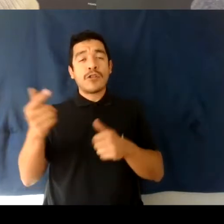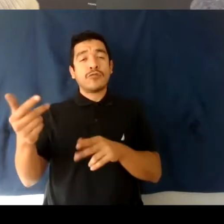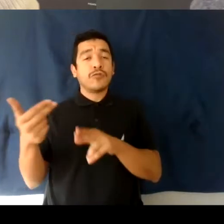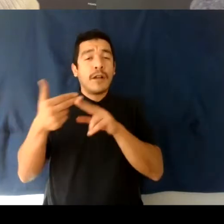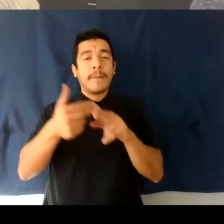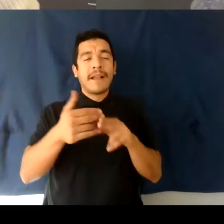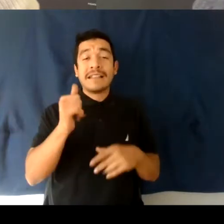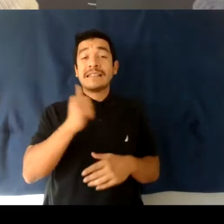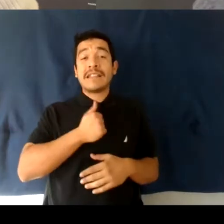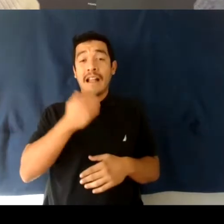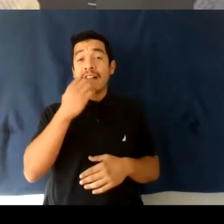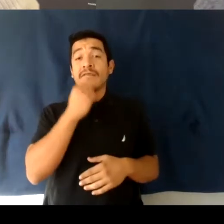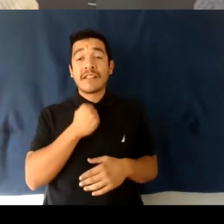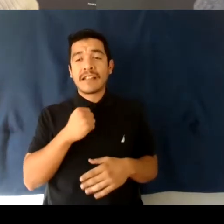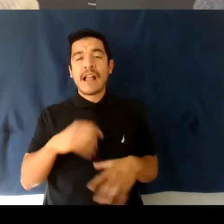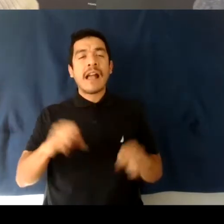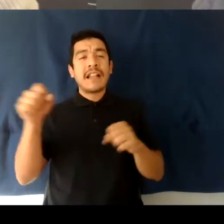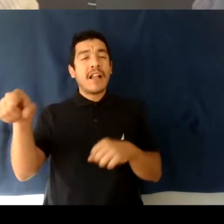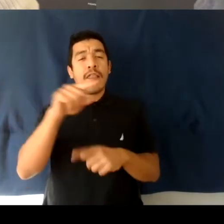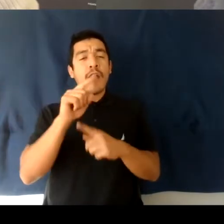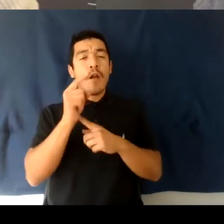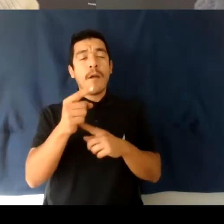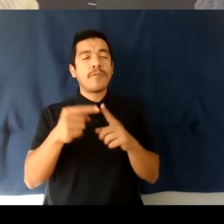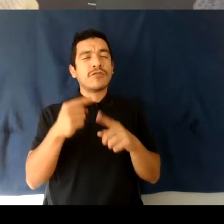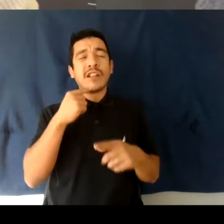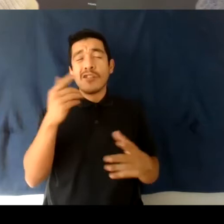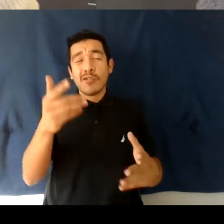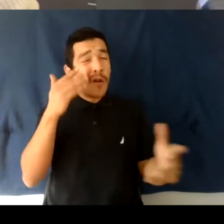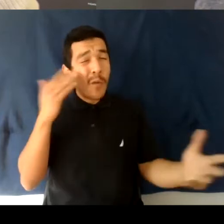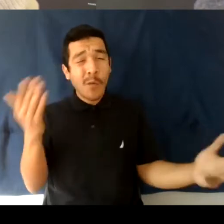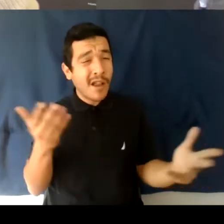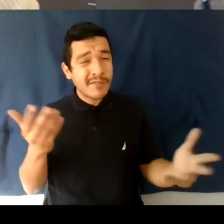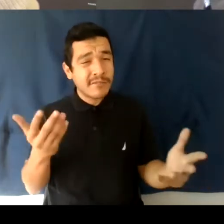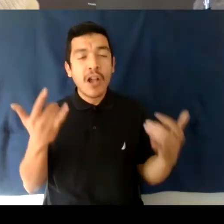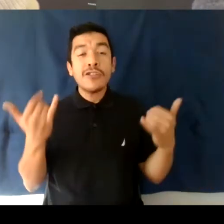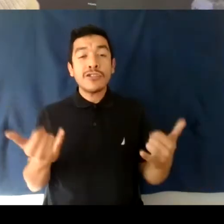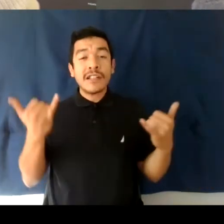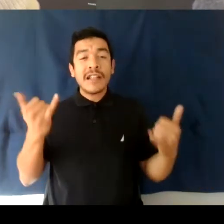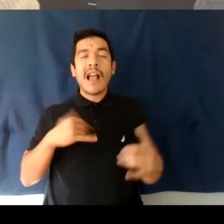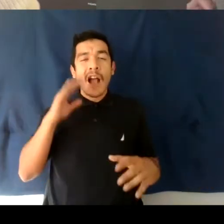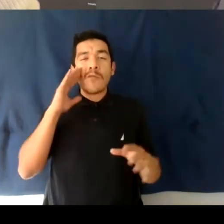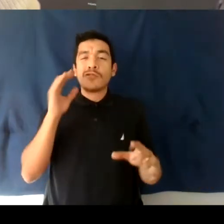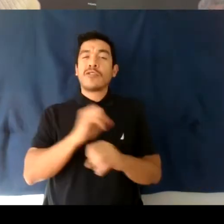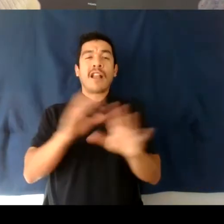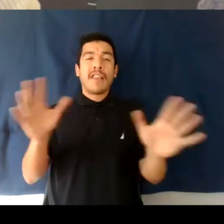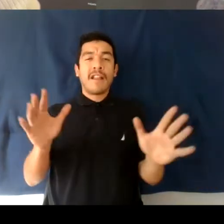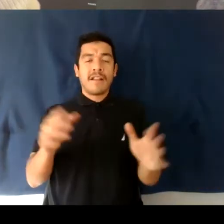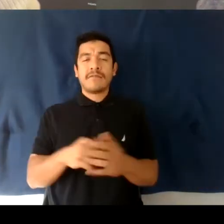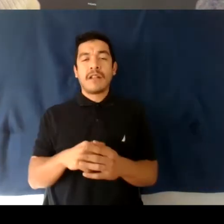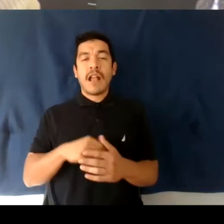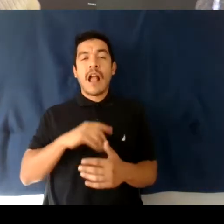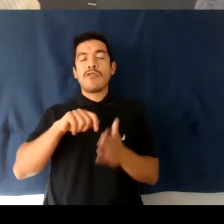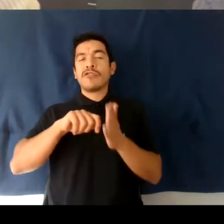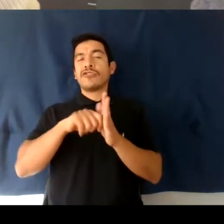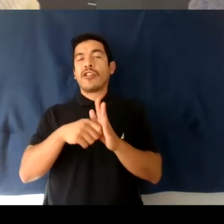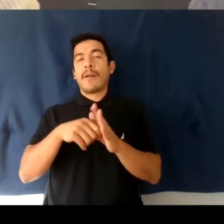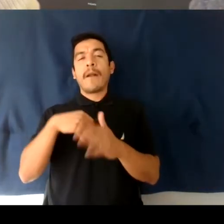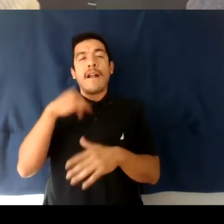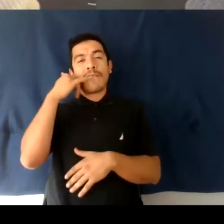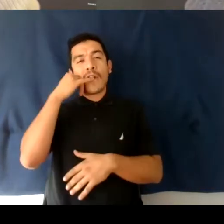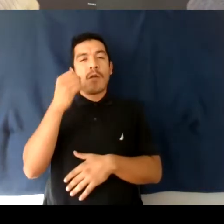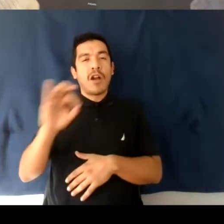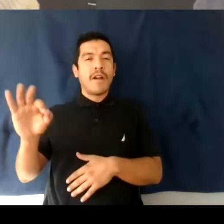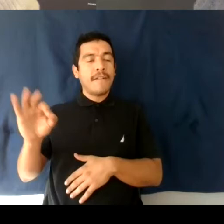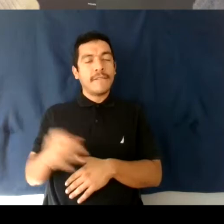self care. Taking those moments to be like, you know what? Today, I'm going to do nothing. I'm going to turn my phone off. I am going